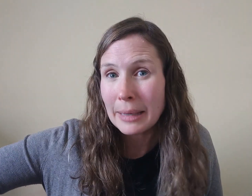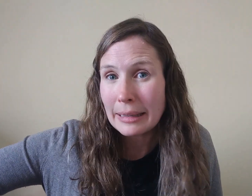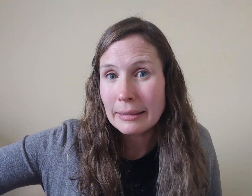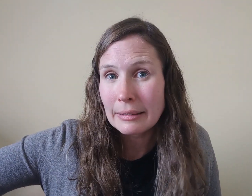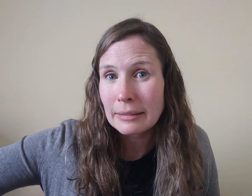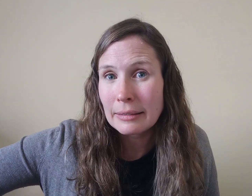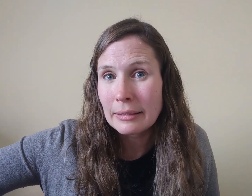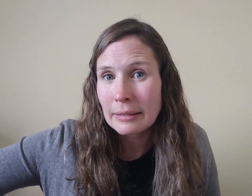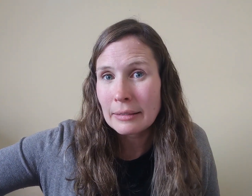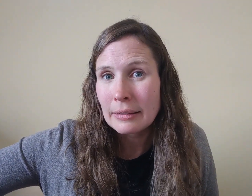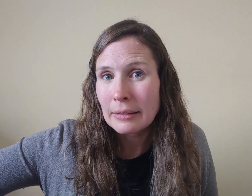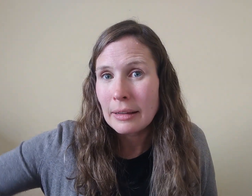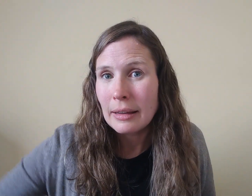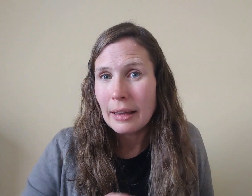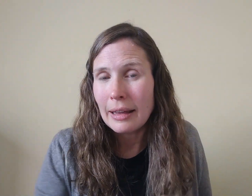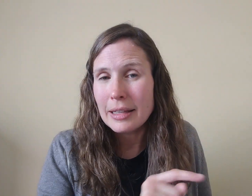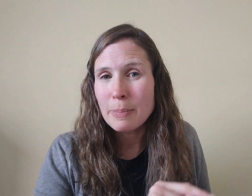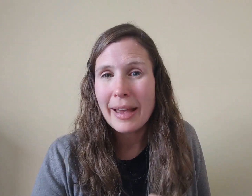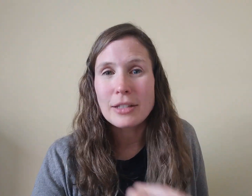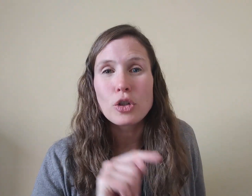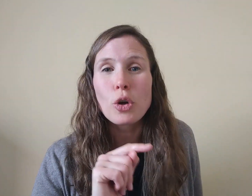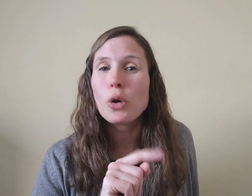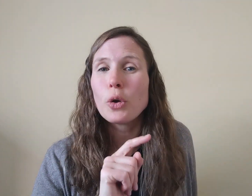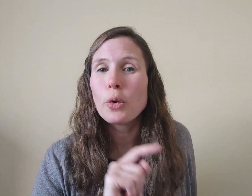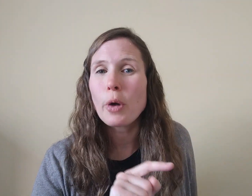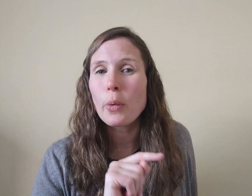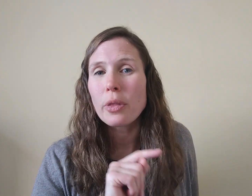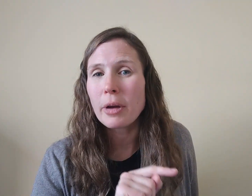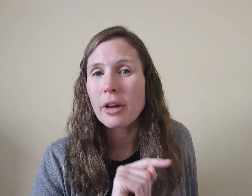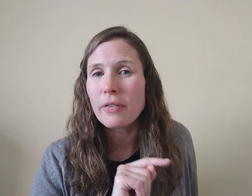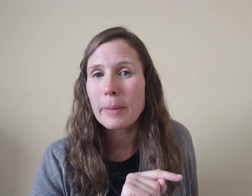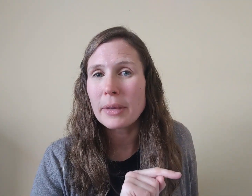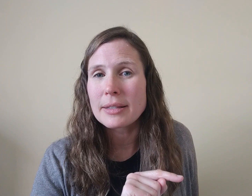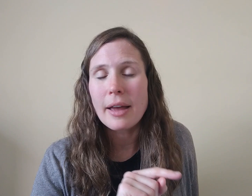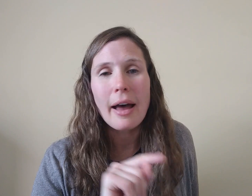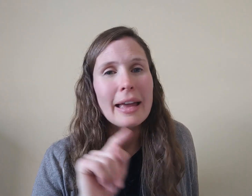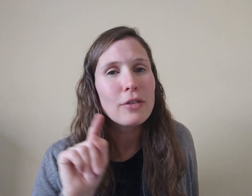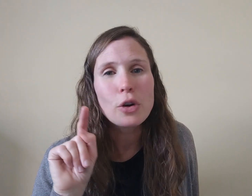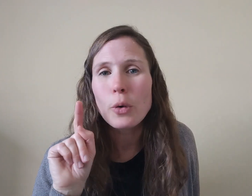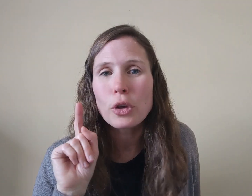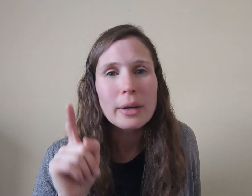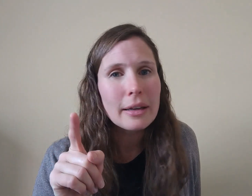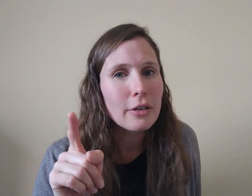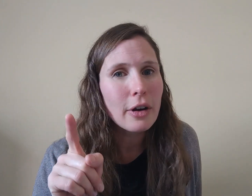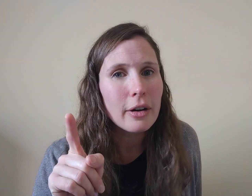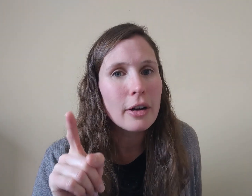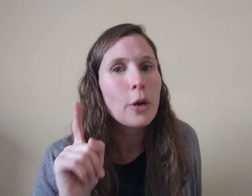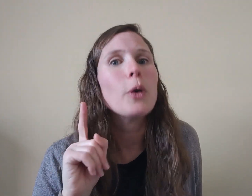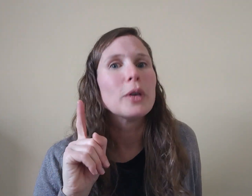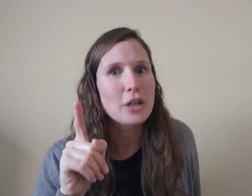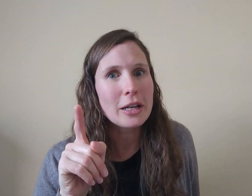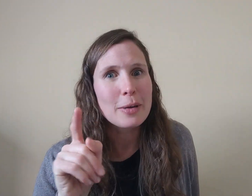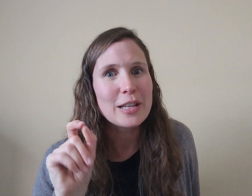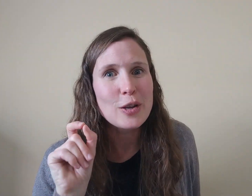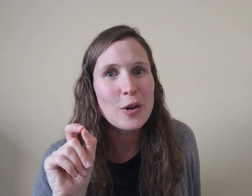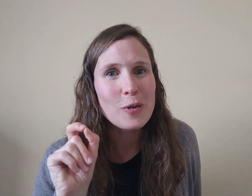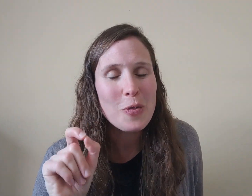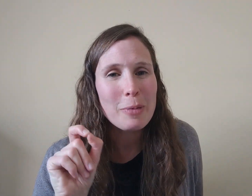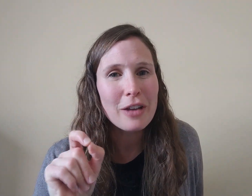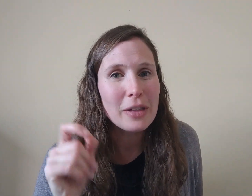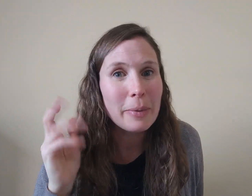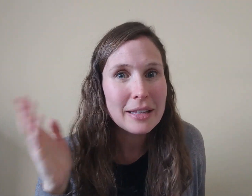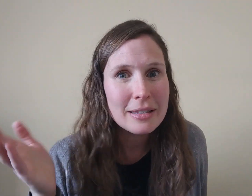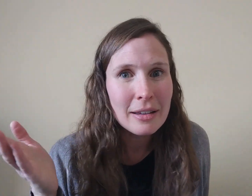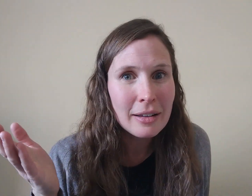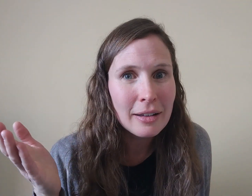who is me? In this passage, who wrote the book of Philippians? I even know you in kindergarten, we talked about this. Who